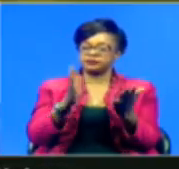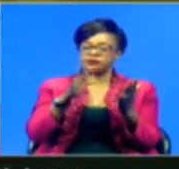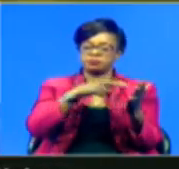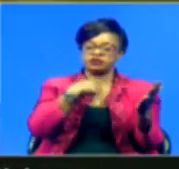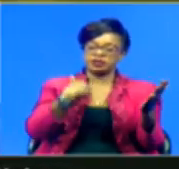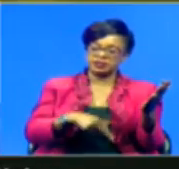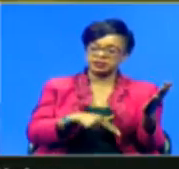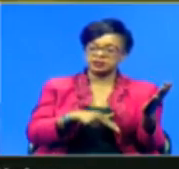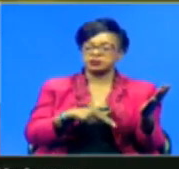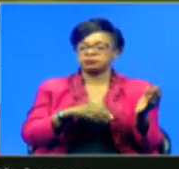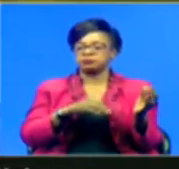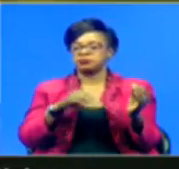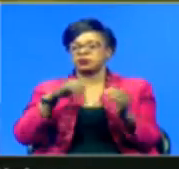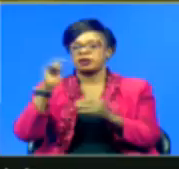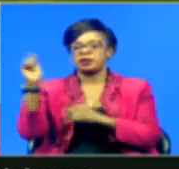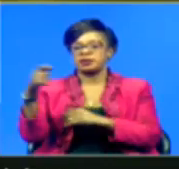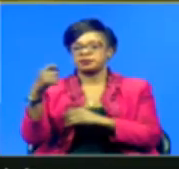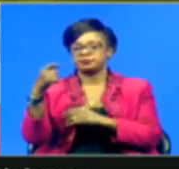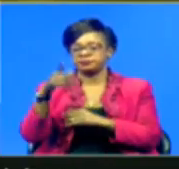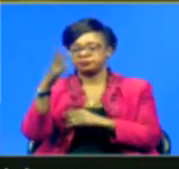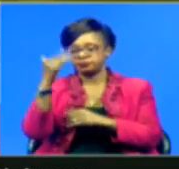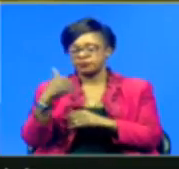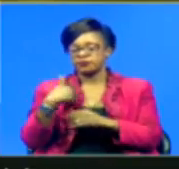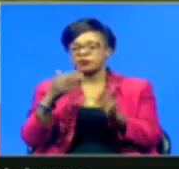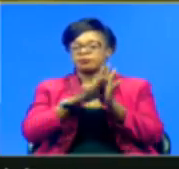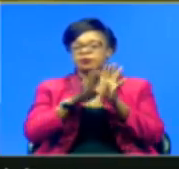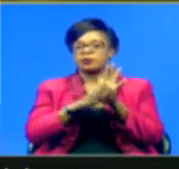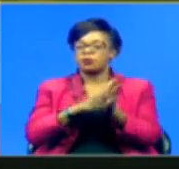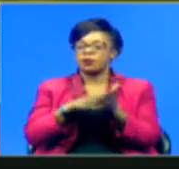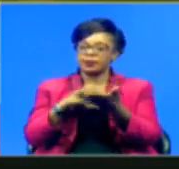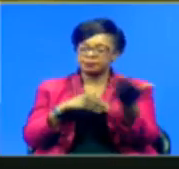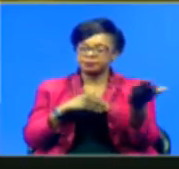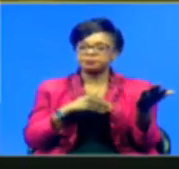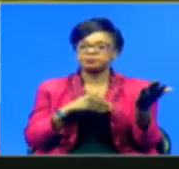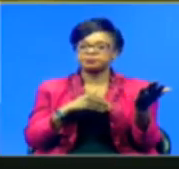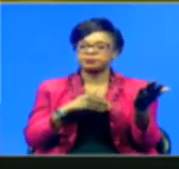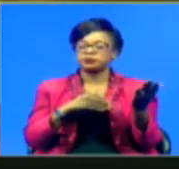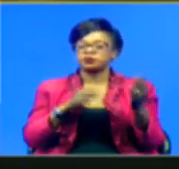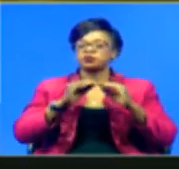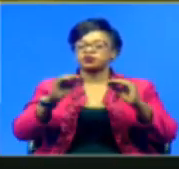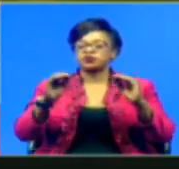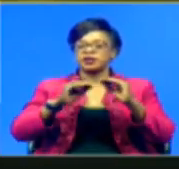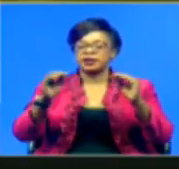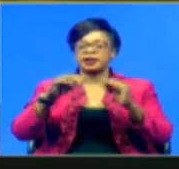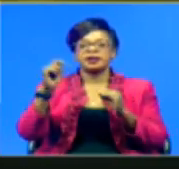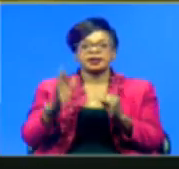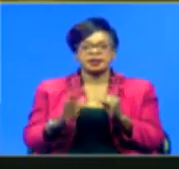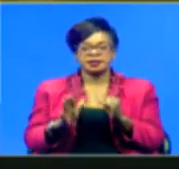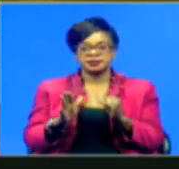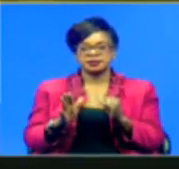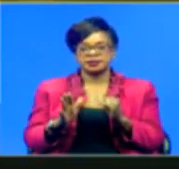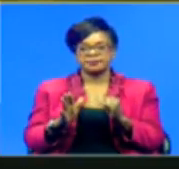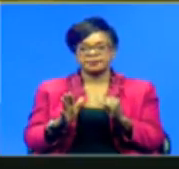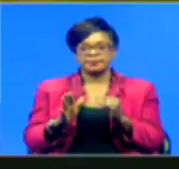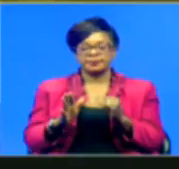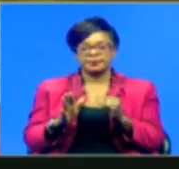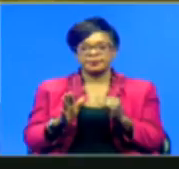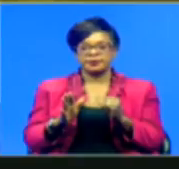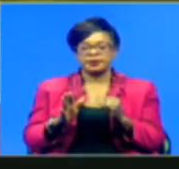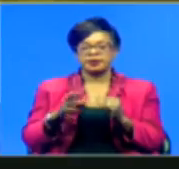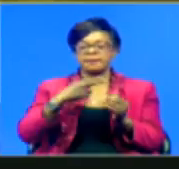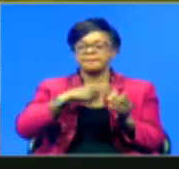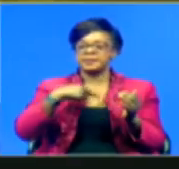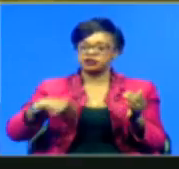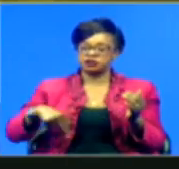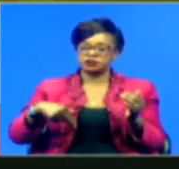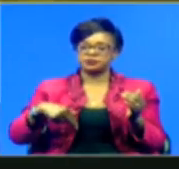to Kenyan. That's why we have a program with them to go and train Kenyans in Beijing